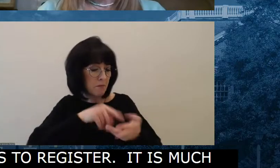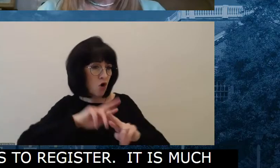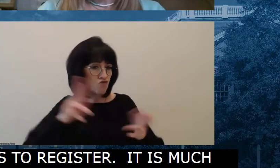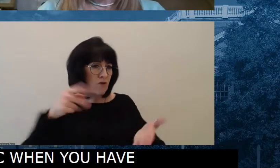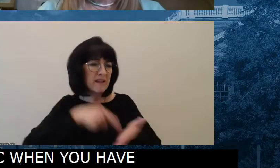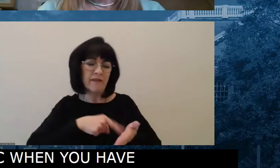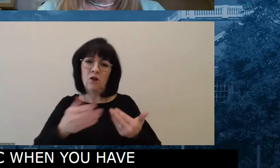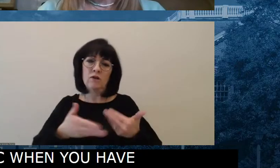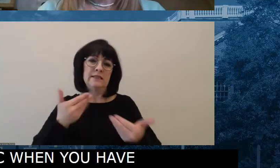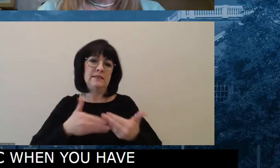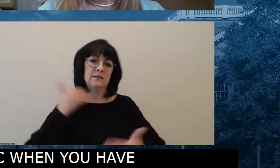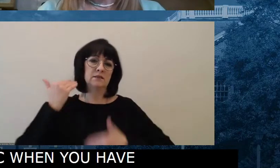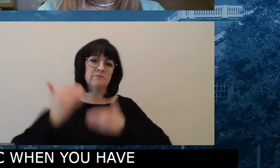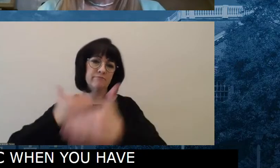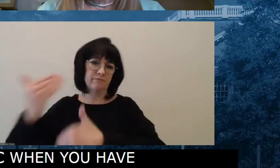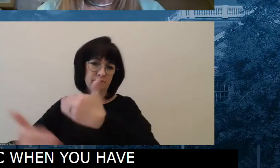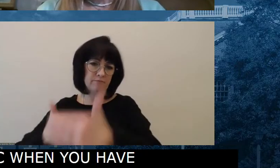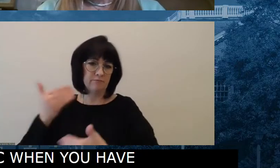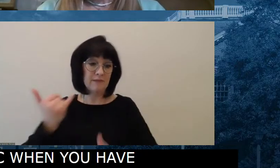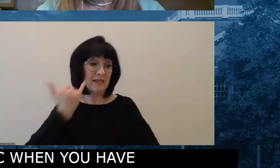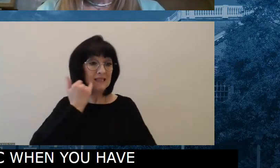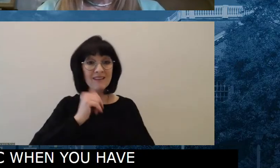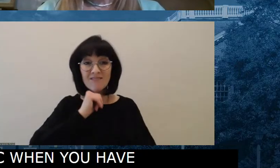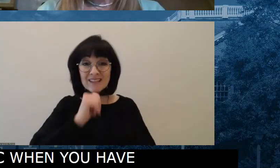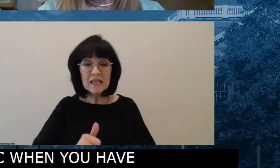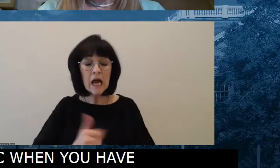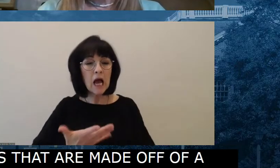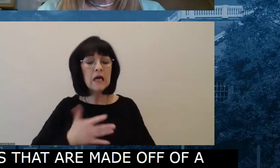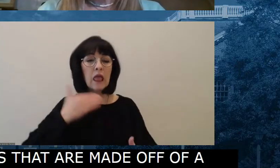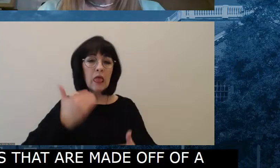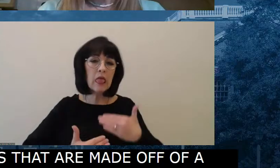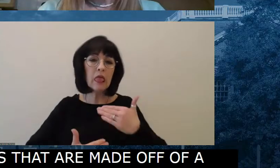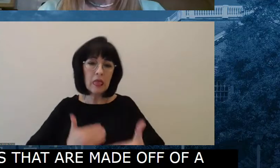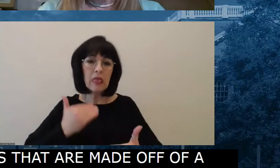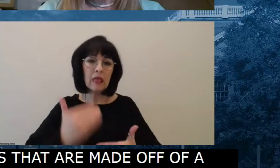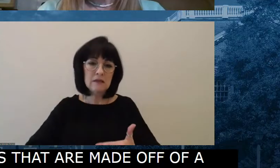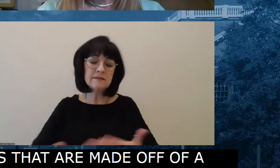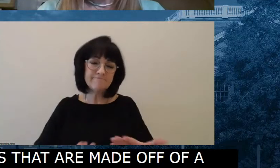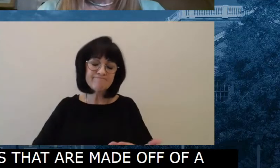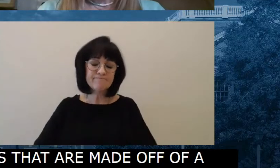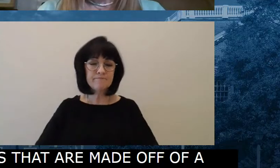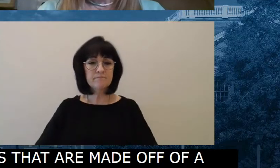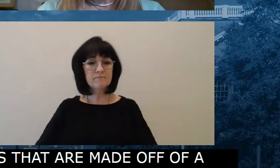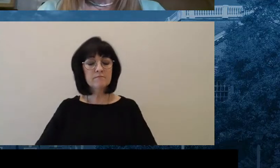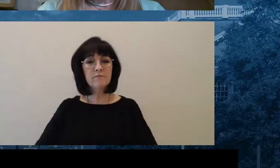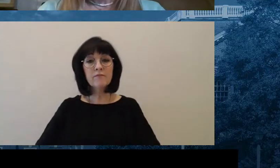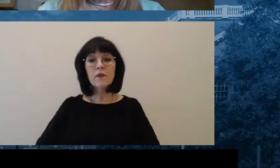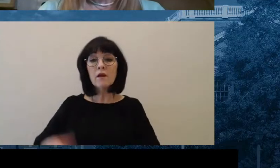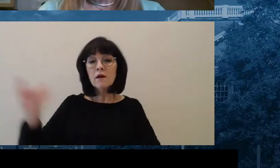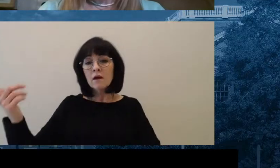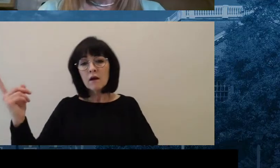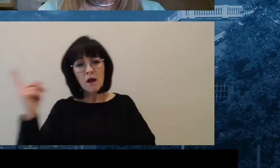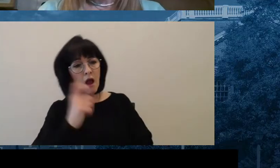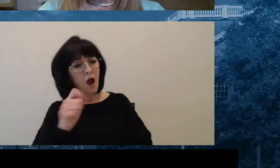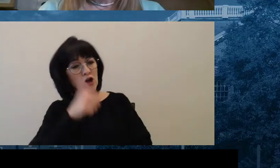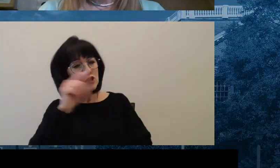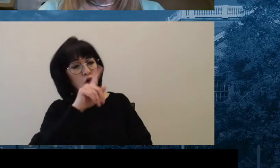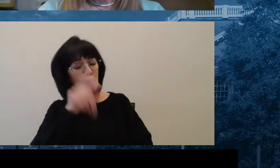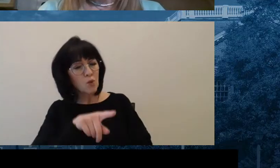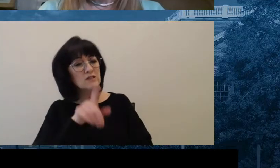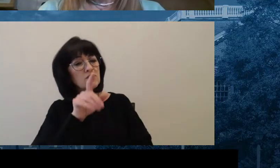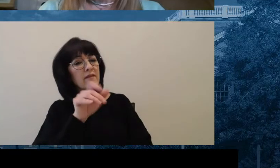My second question is with the essential worker groups that were in the old phase